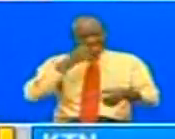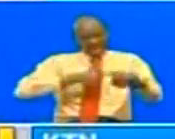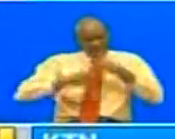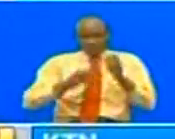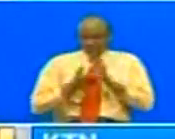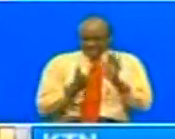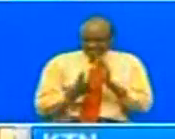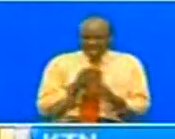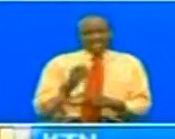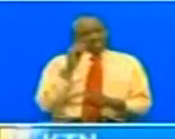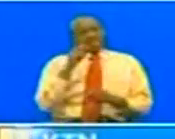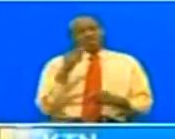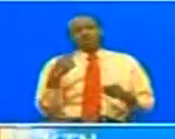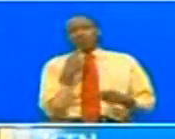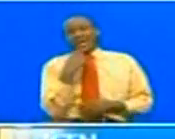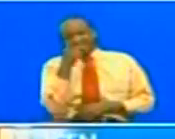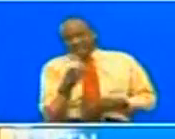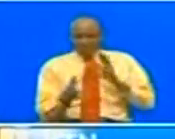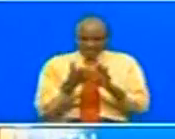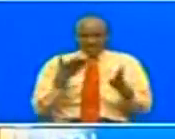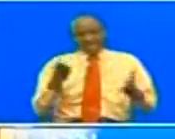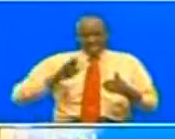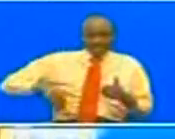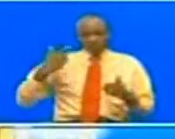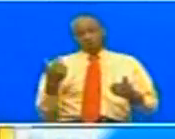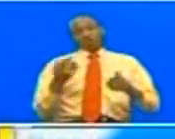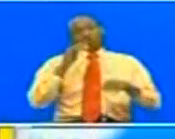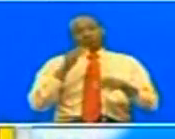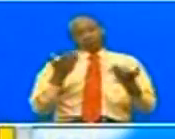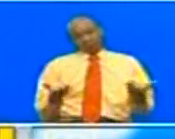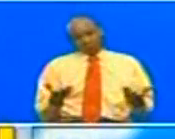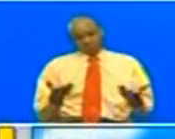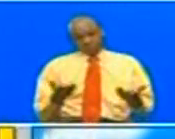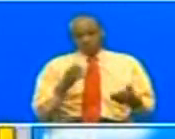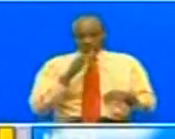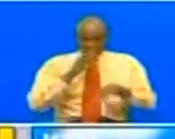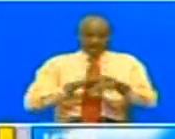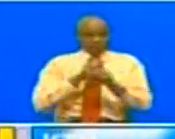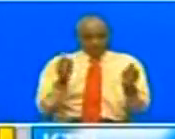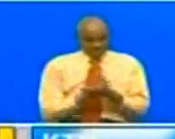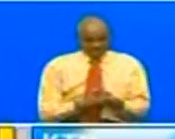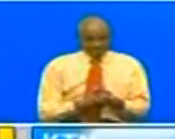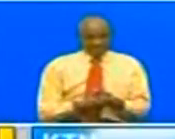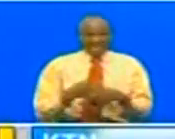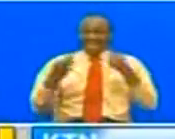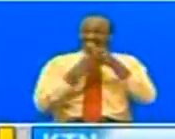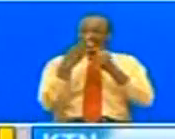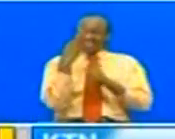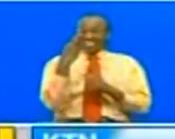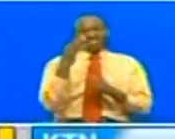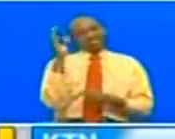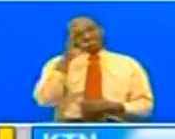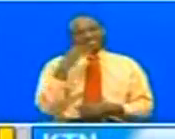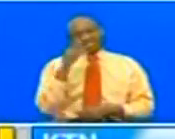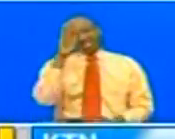Pokot killings was timely, and we have a poll result right now on your screen. You can see 83% of you say